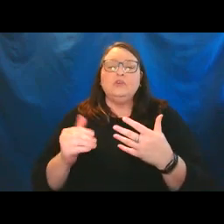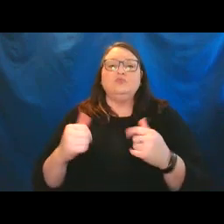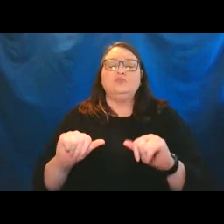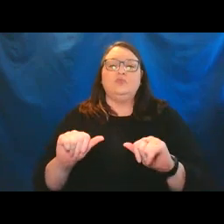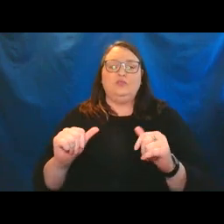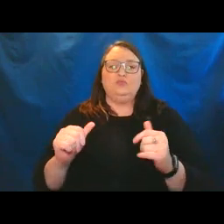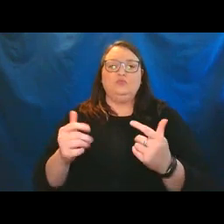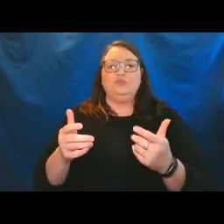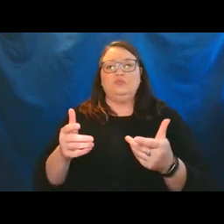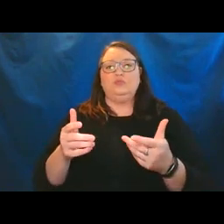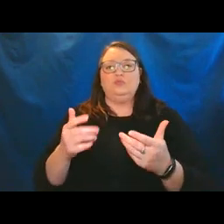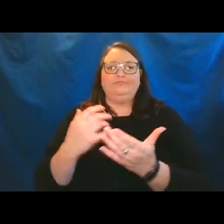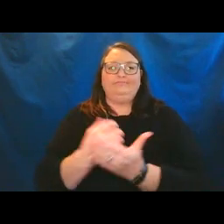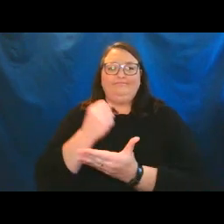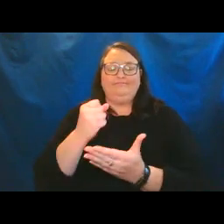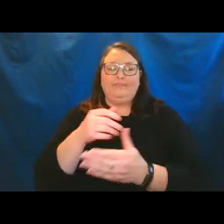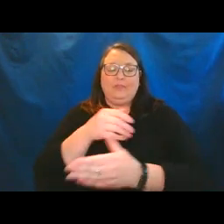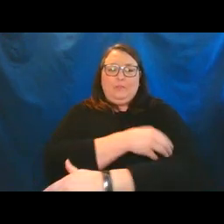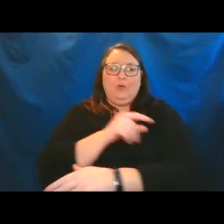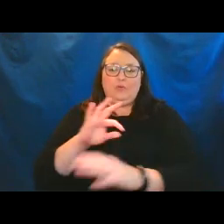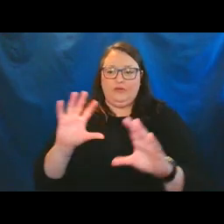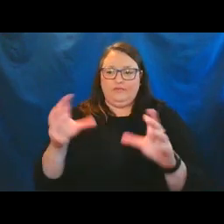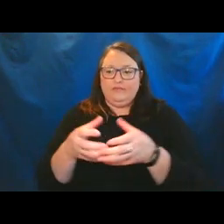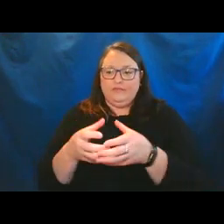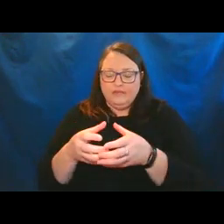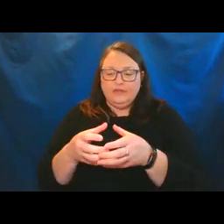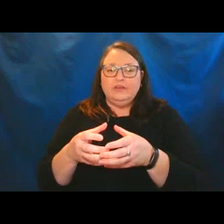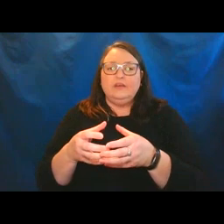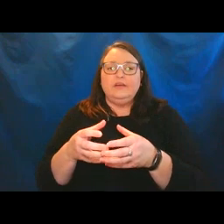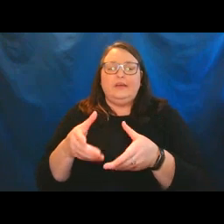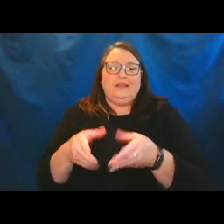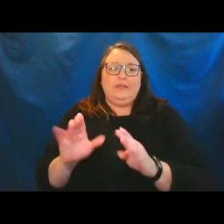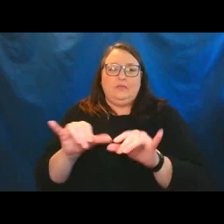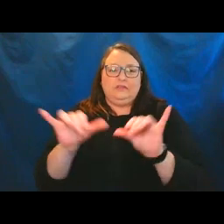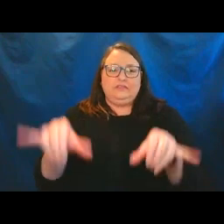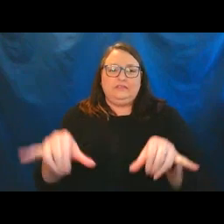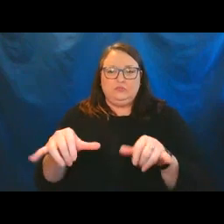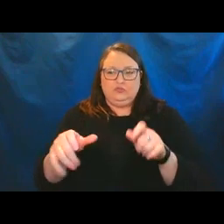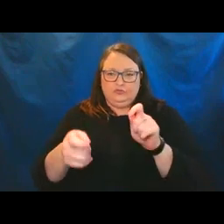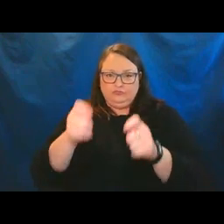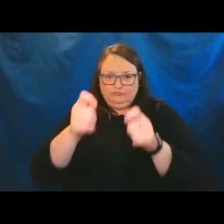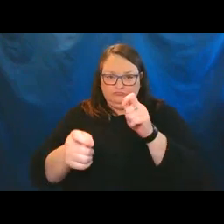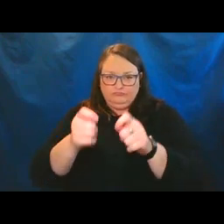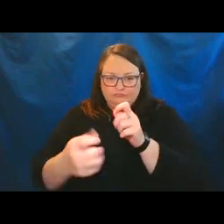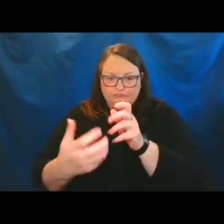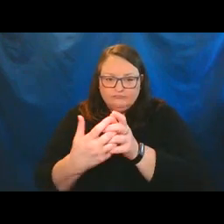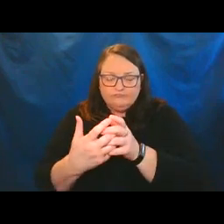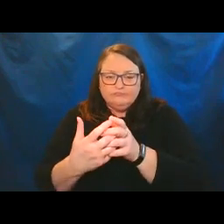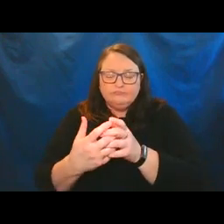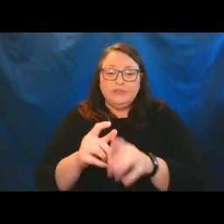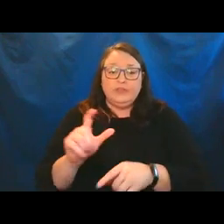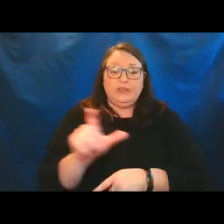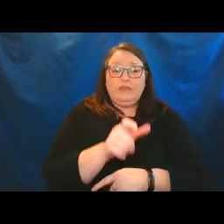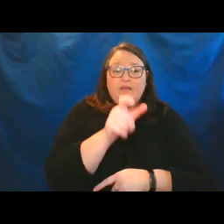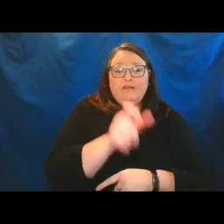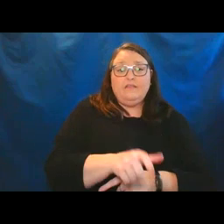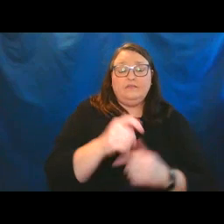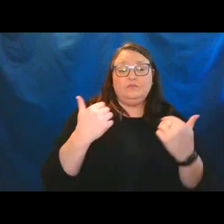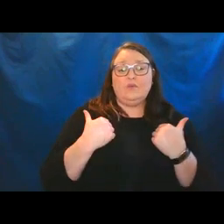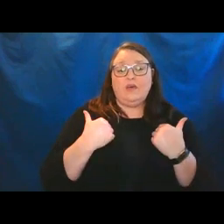and allow the system to realign. And I will talk a little bit more about that. And then on your left, you have